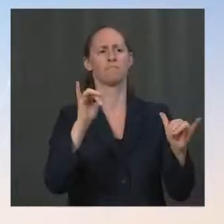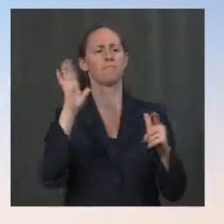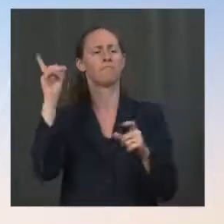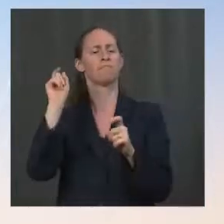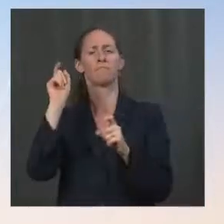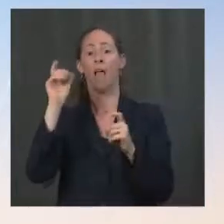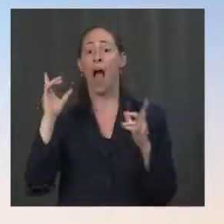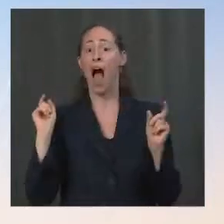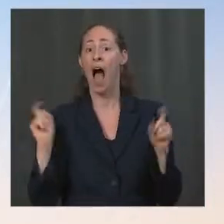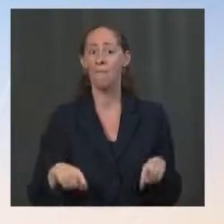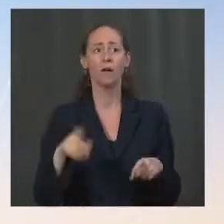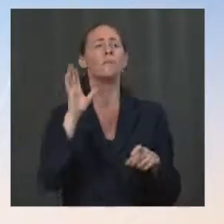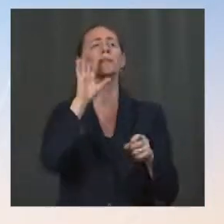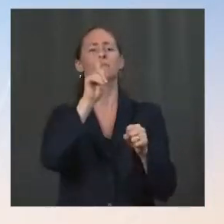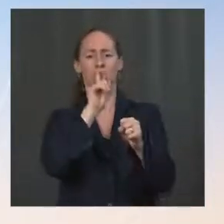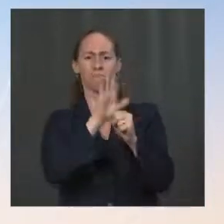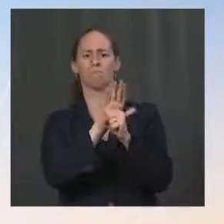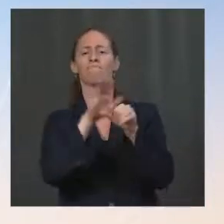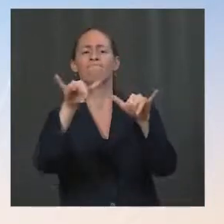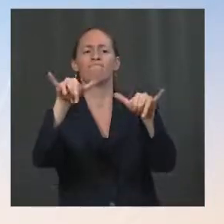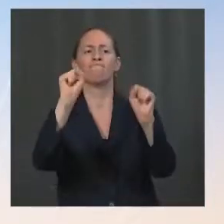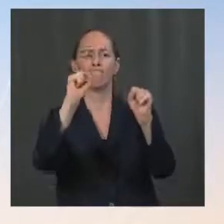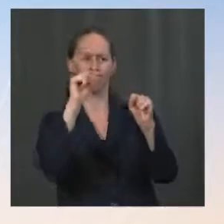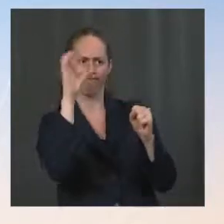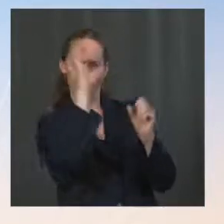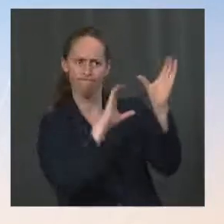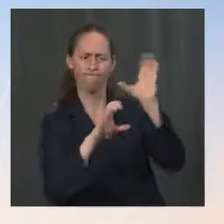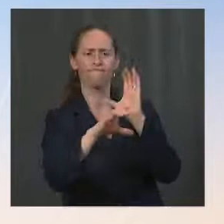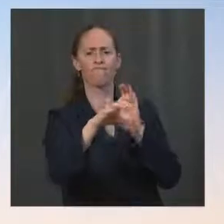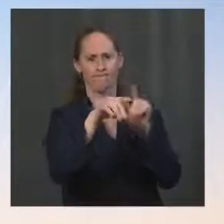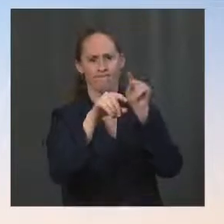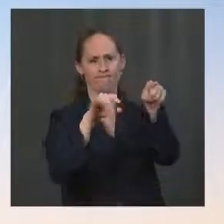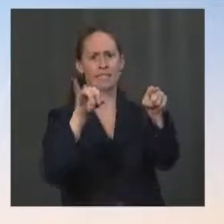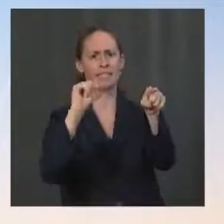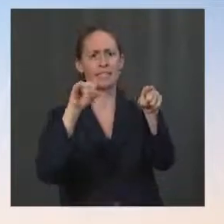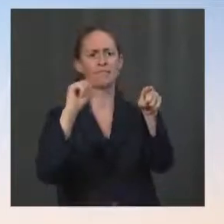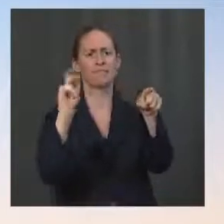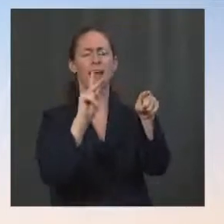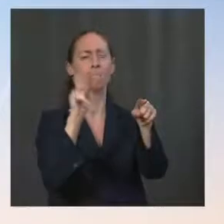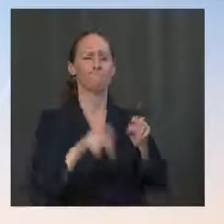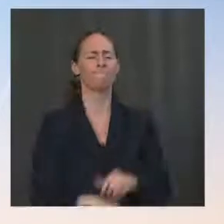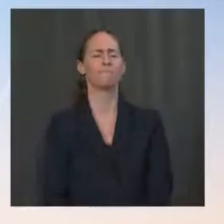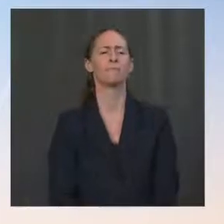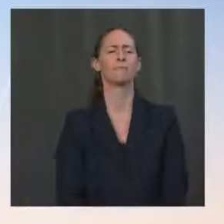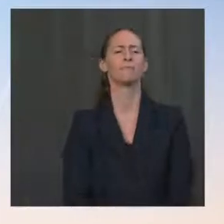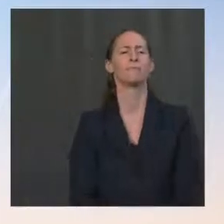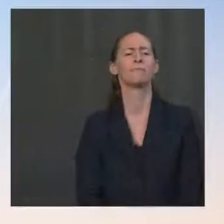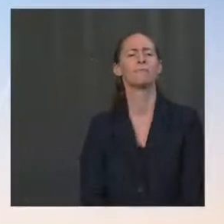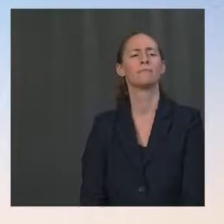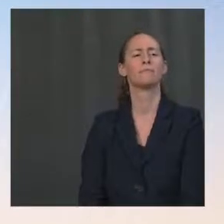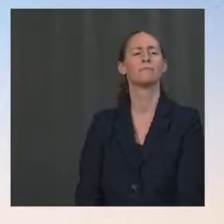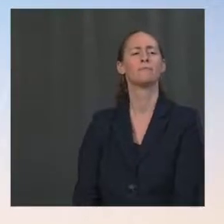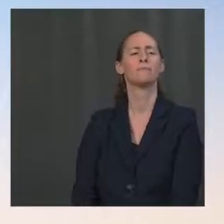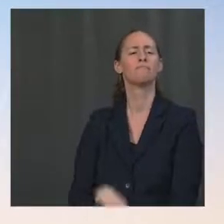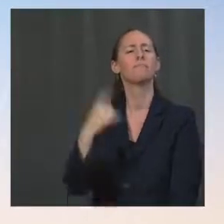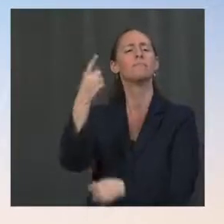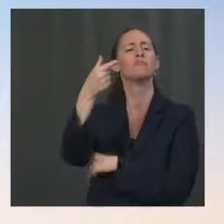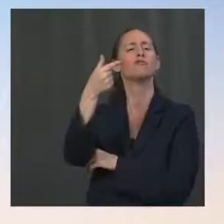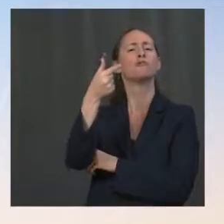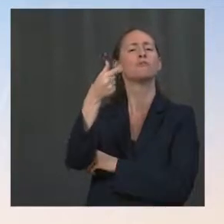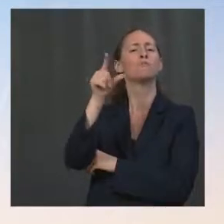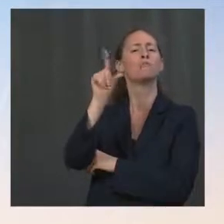on Steve's question, the G20, some members of the G20 are pushing for a special meeting on Afghanistan,